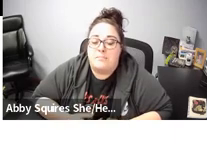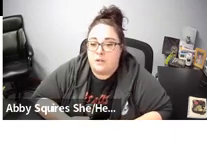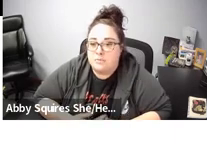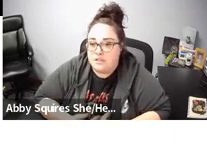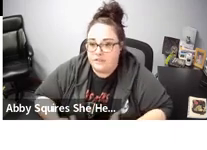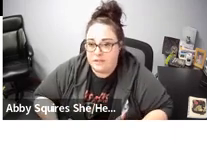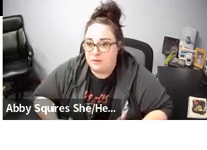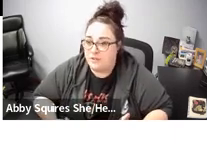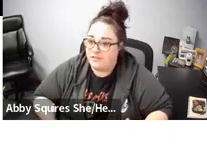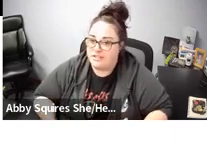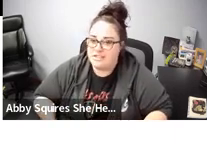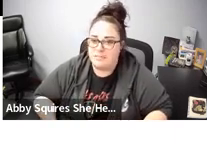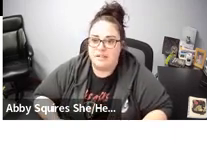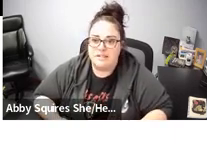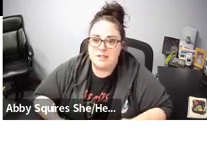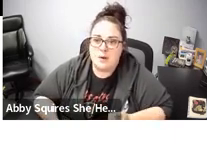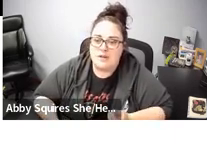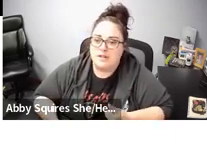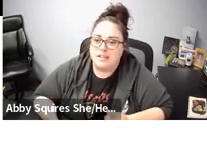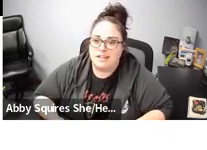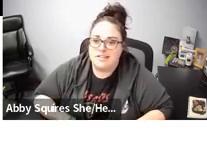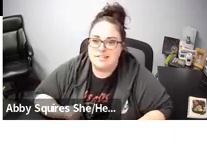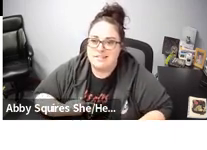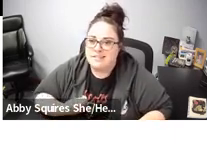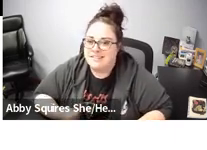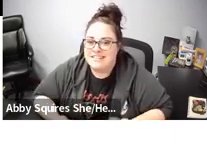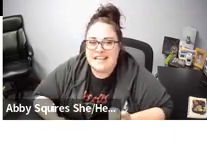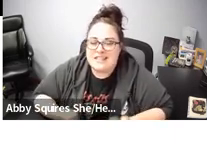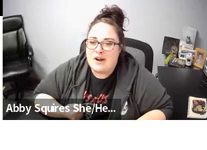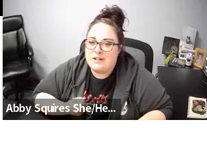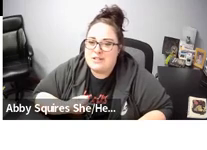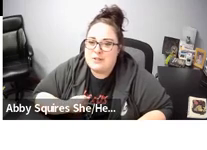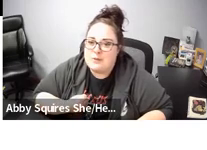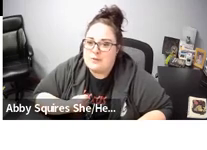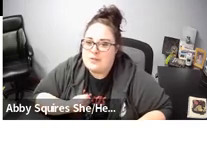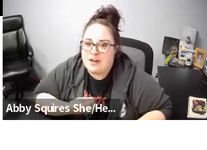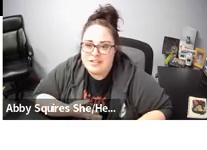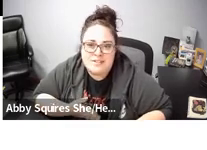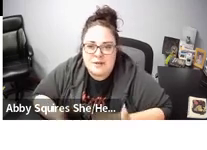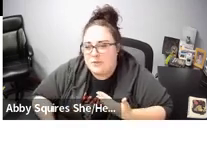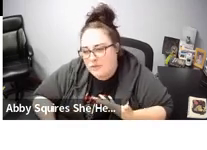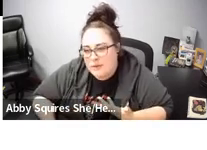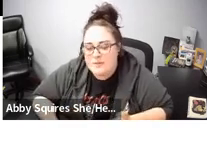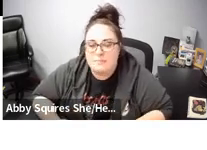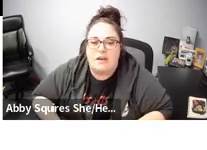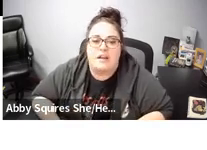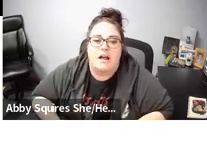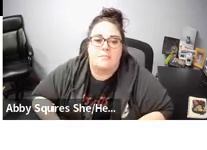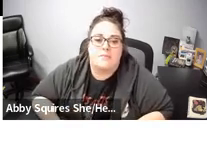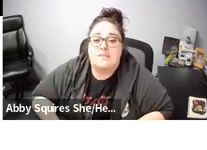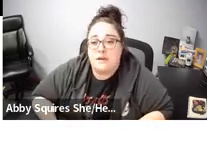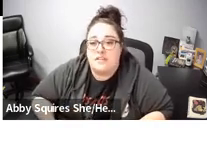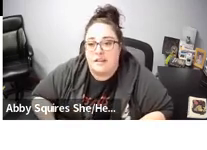by multiple different people with different disabilities. So it really, it's hard to trust certain reviews,